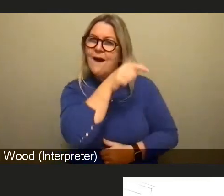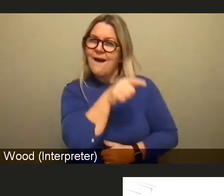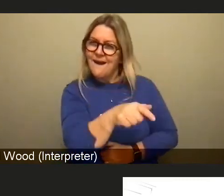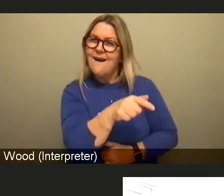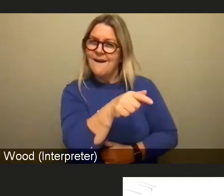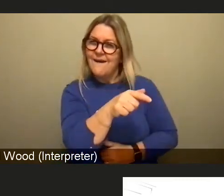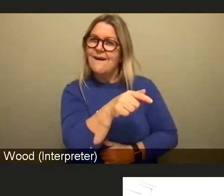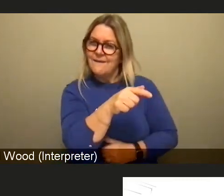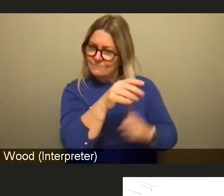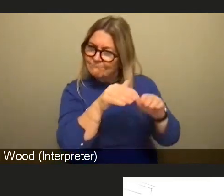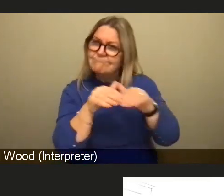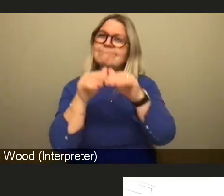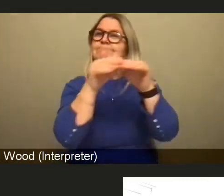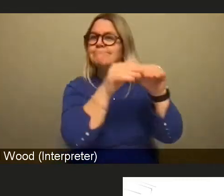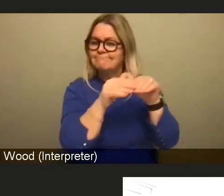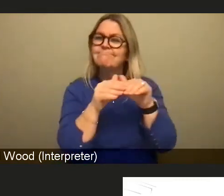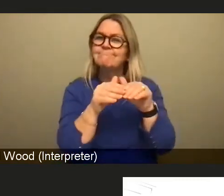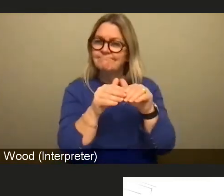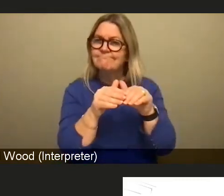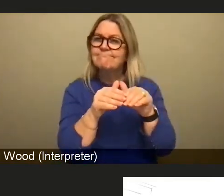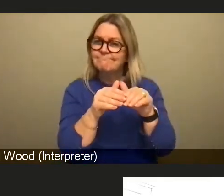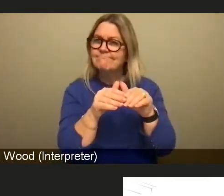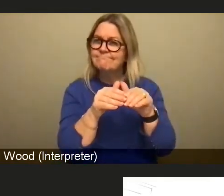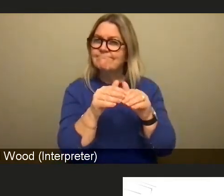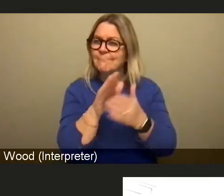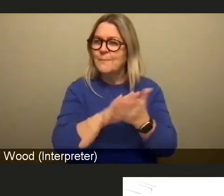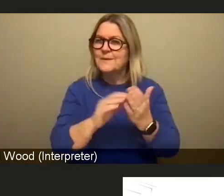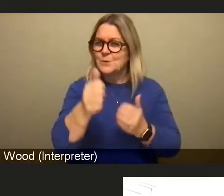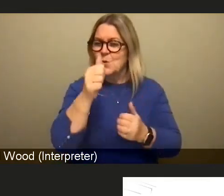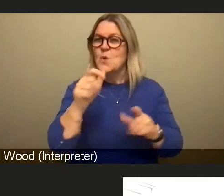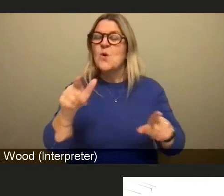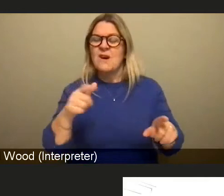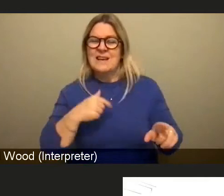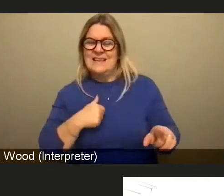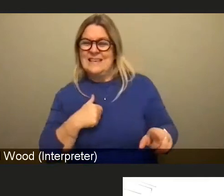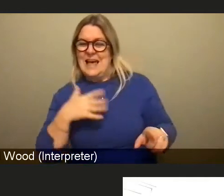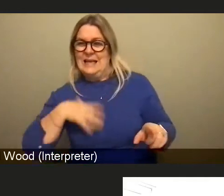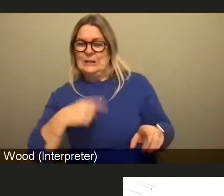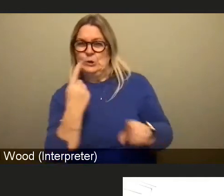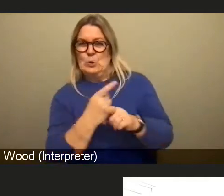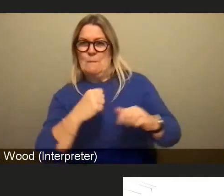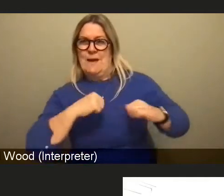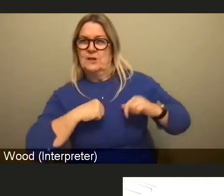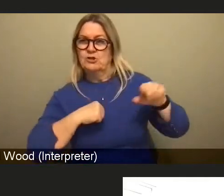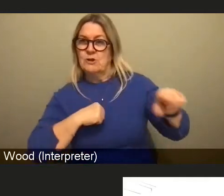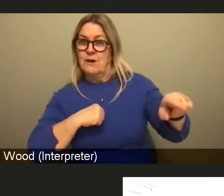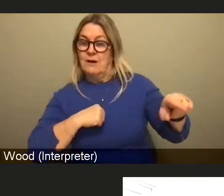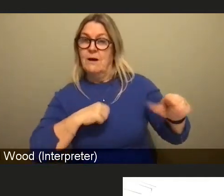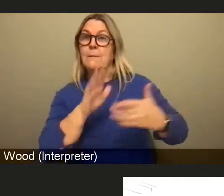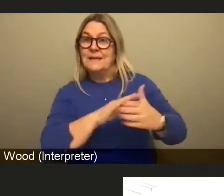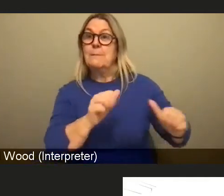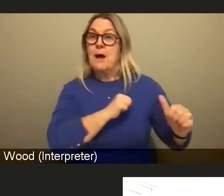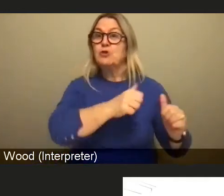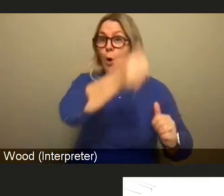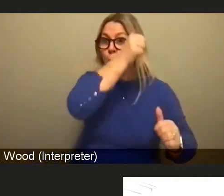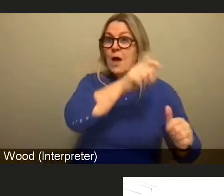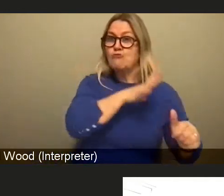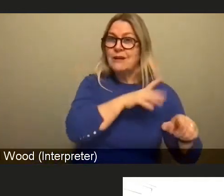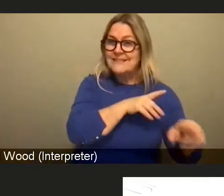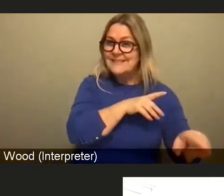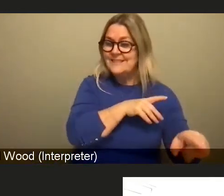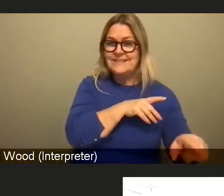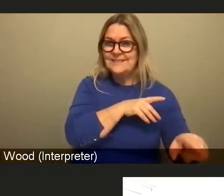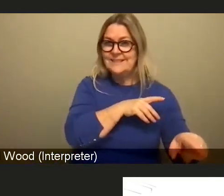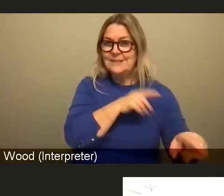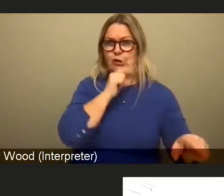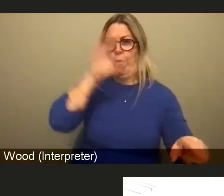required, and know that they can go to their manager and speak about that. And so again, we looking at different training there